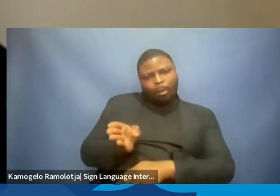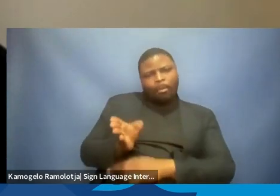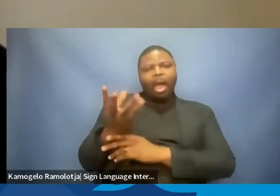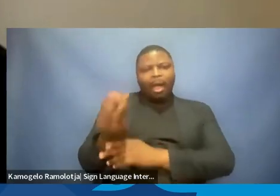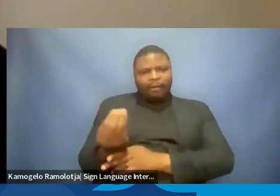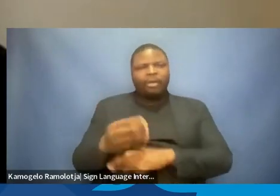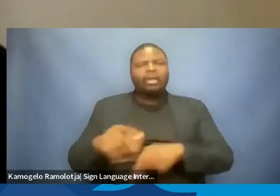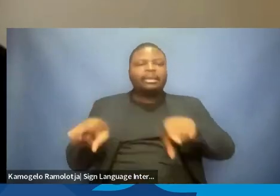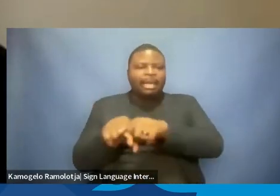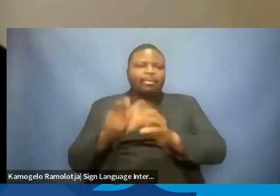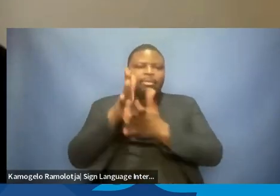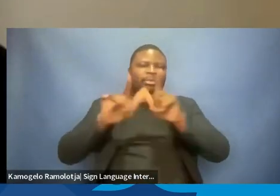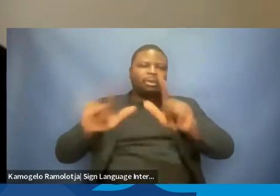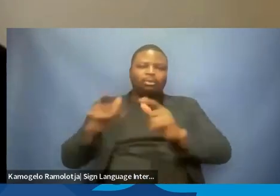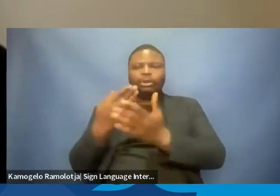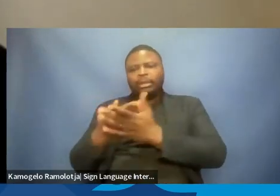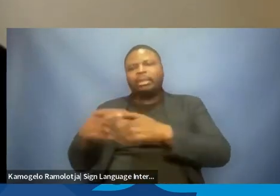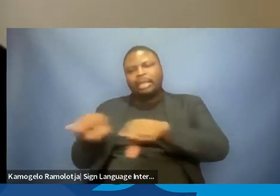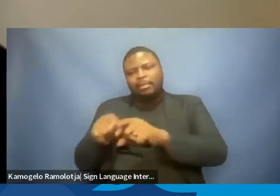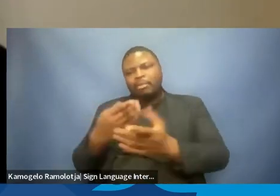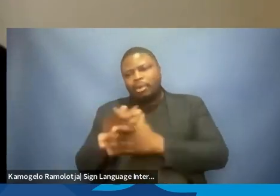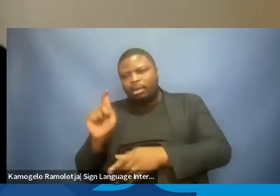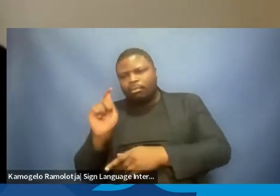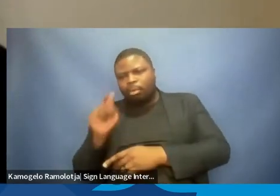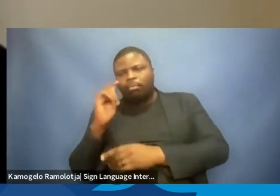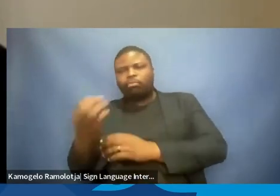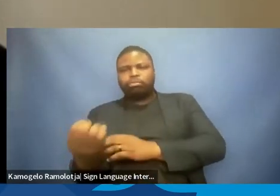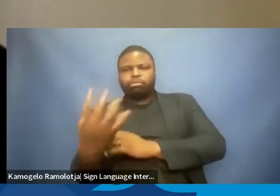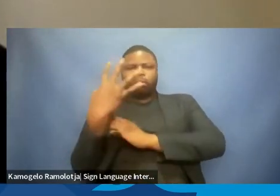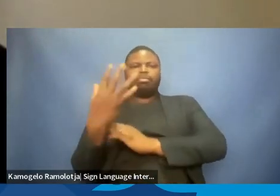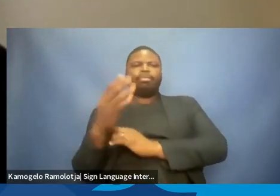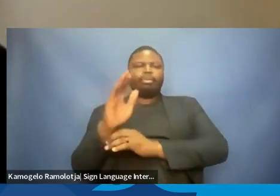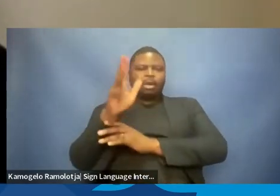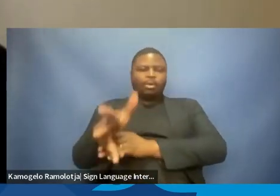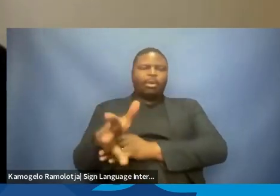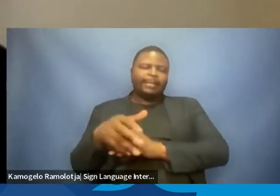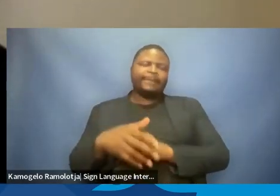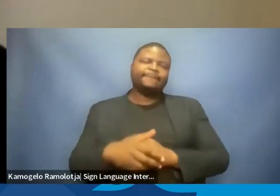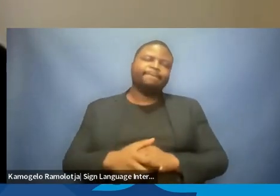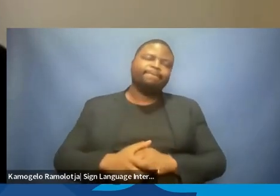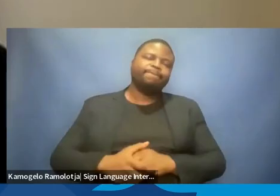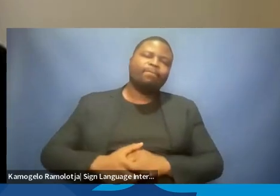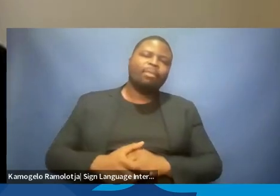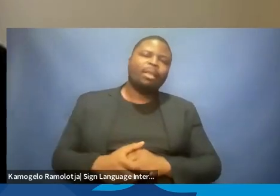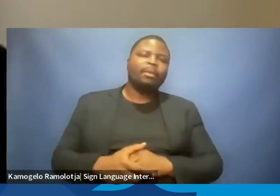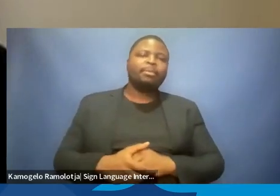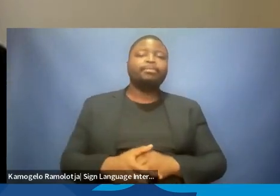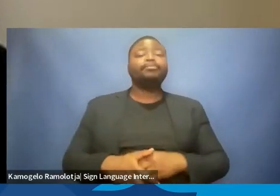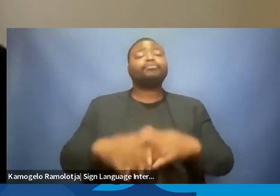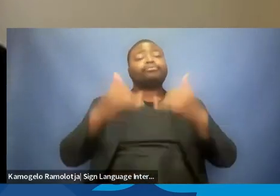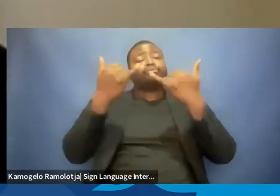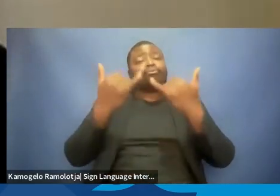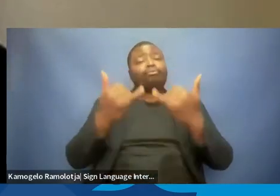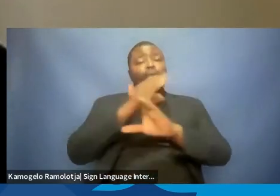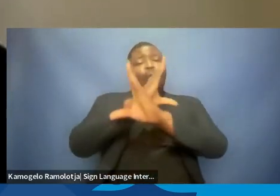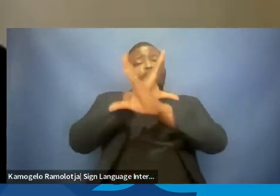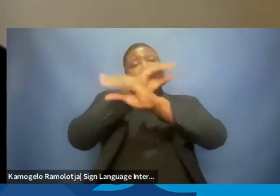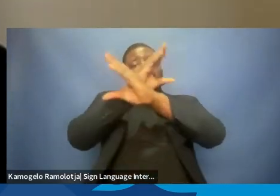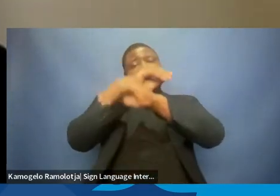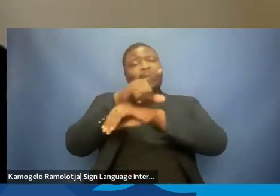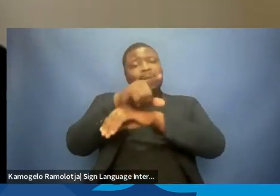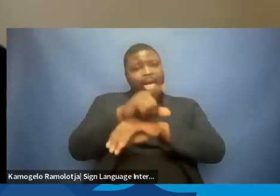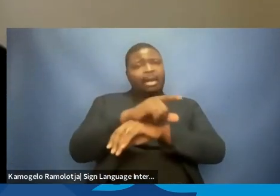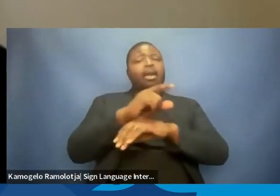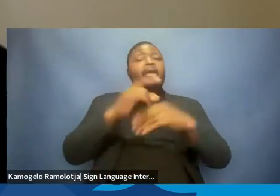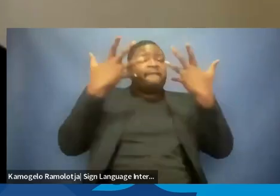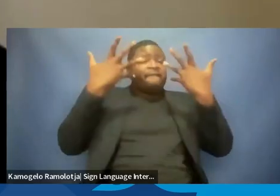it. All presentations from today, as well as the recording of today's webinar, will be made available after this webinar. So